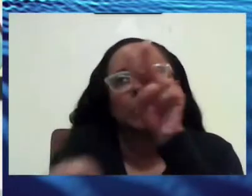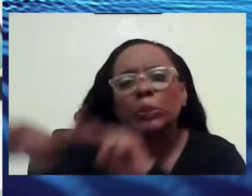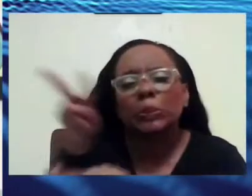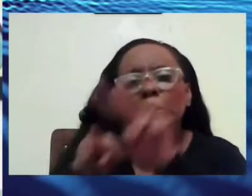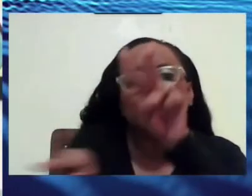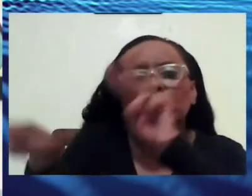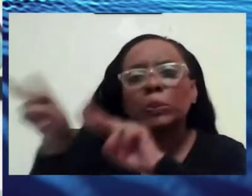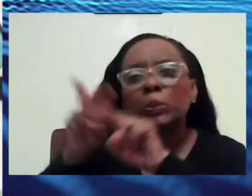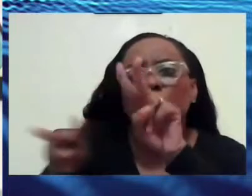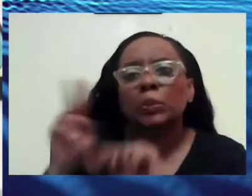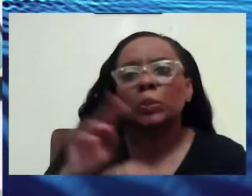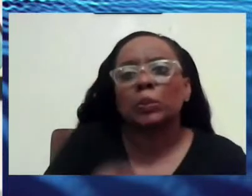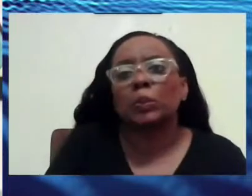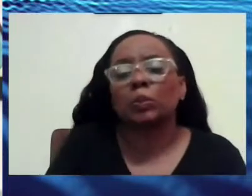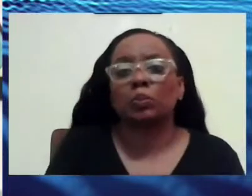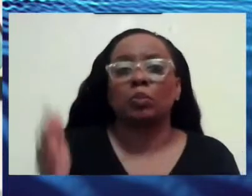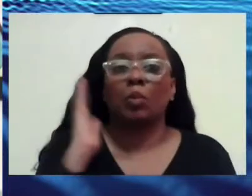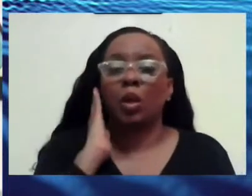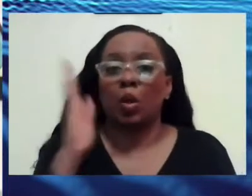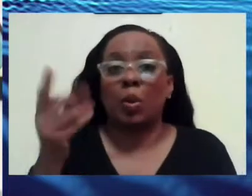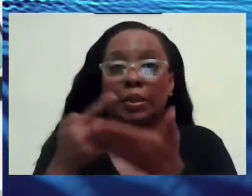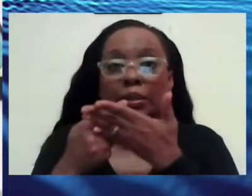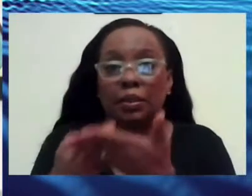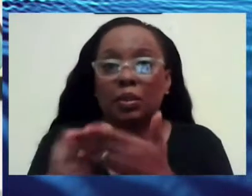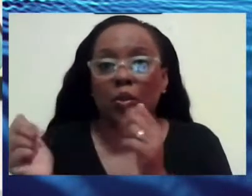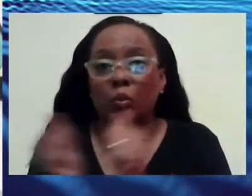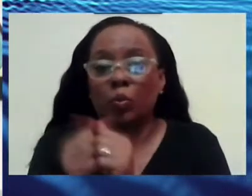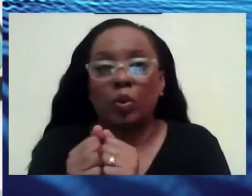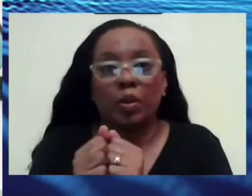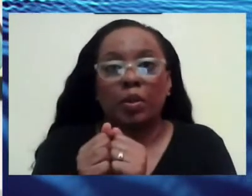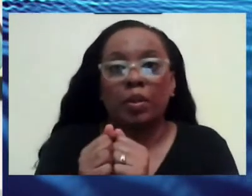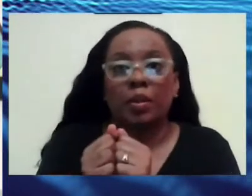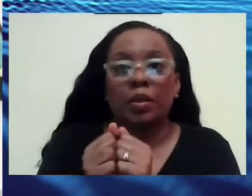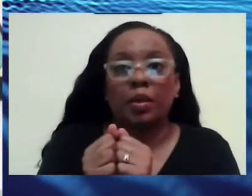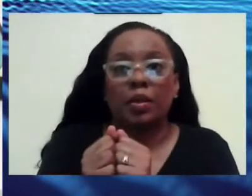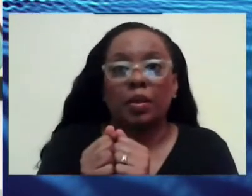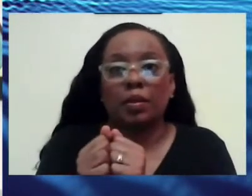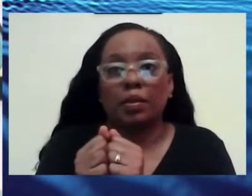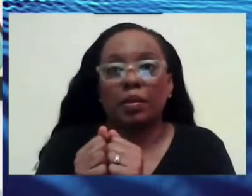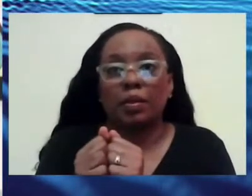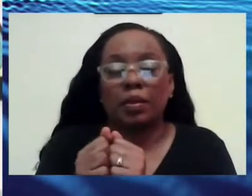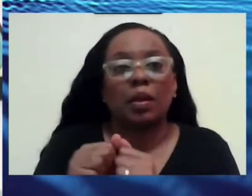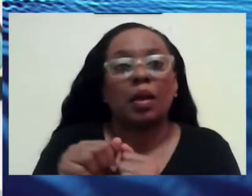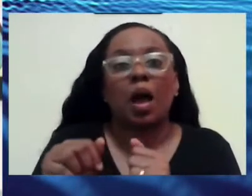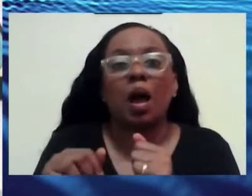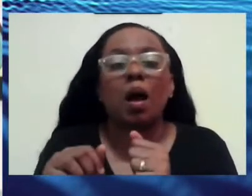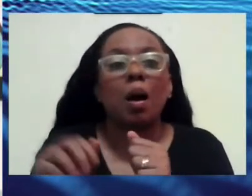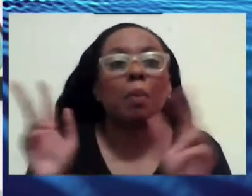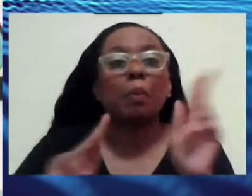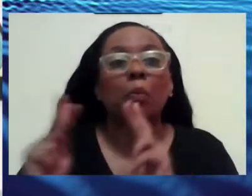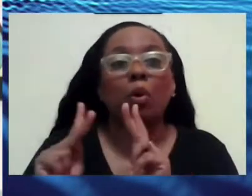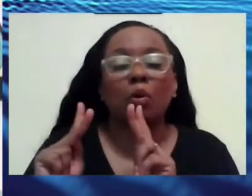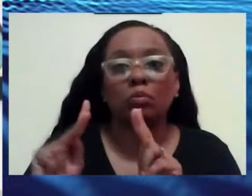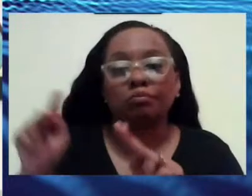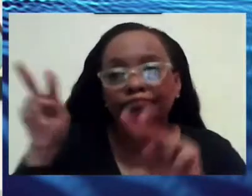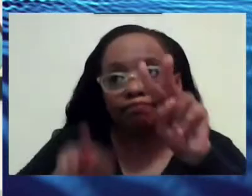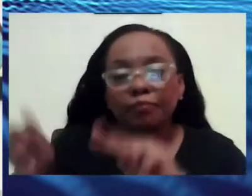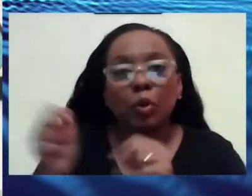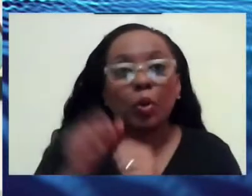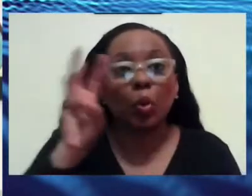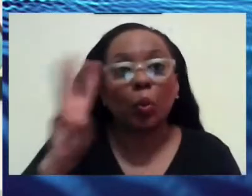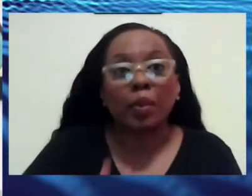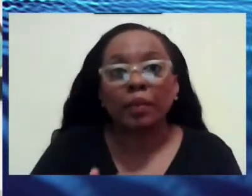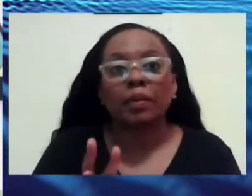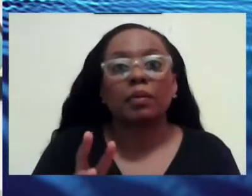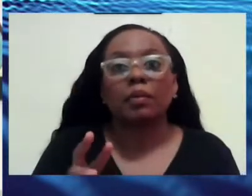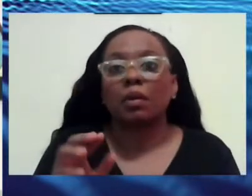from the seismologists as to where we stand in terms of the ash and how to prepare. But to say, you know, 2 days after an assessment